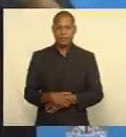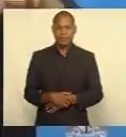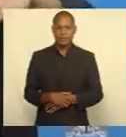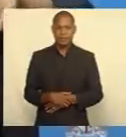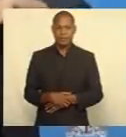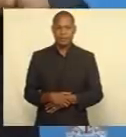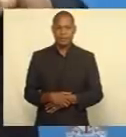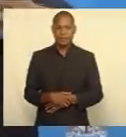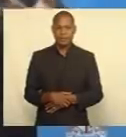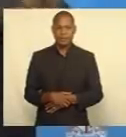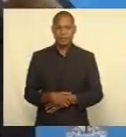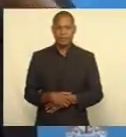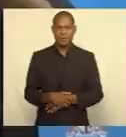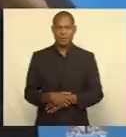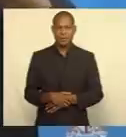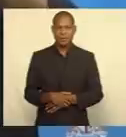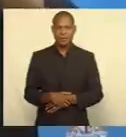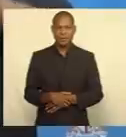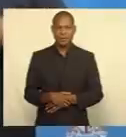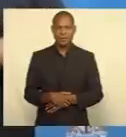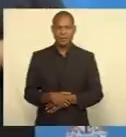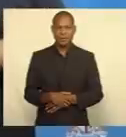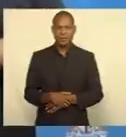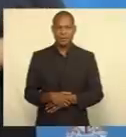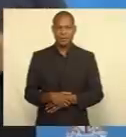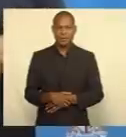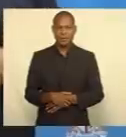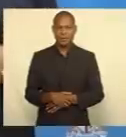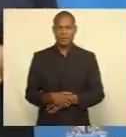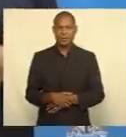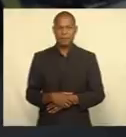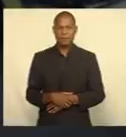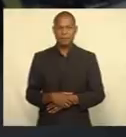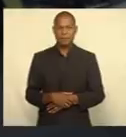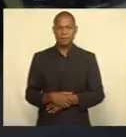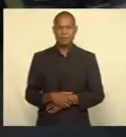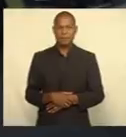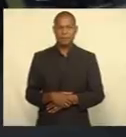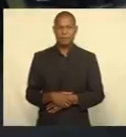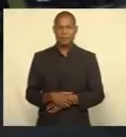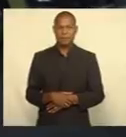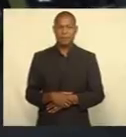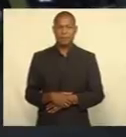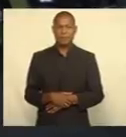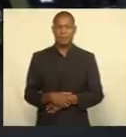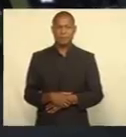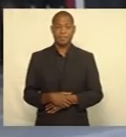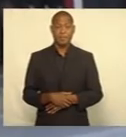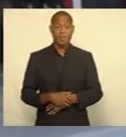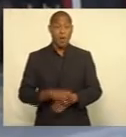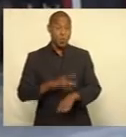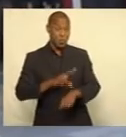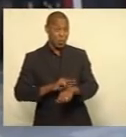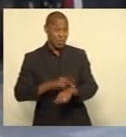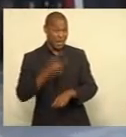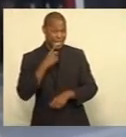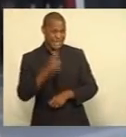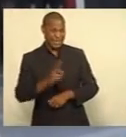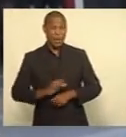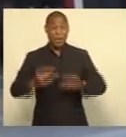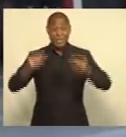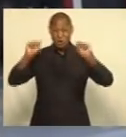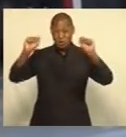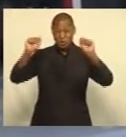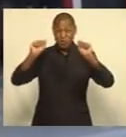events. This gathering restriction applies nationwide. Dr. Fong says gyms, movie theatres,